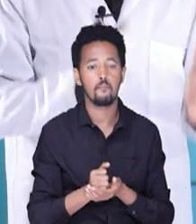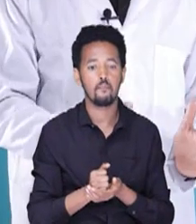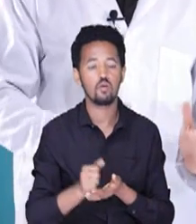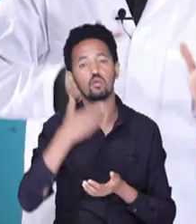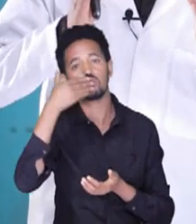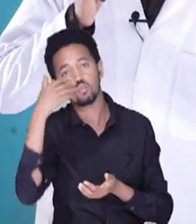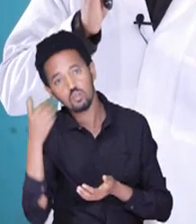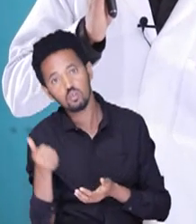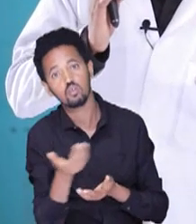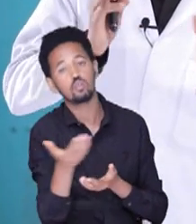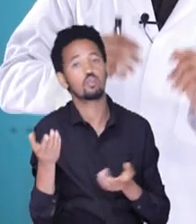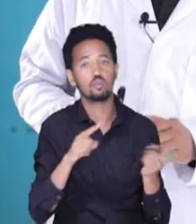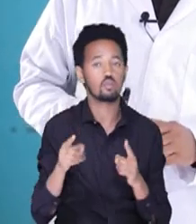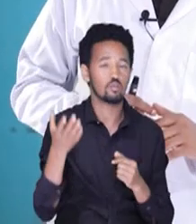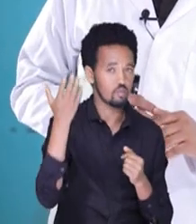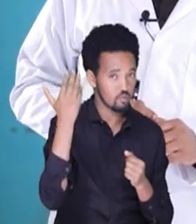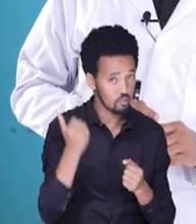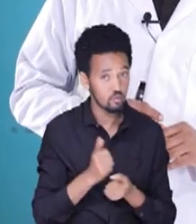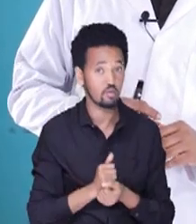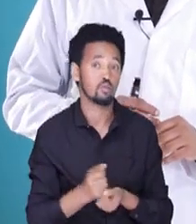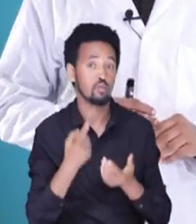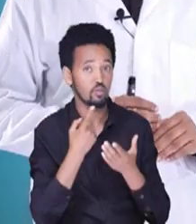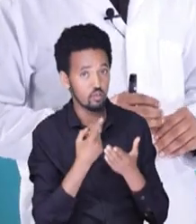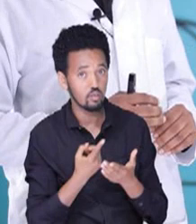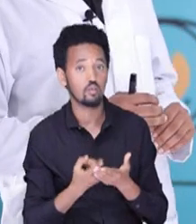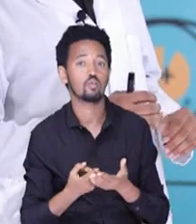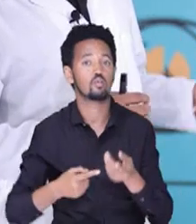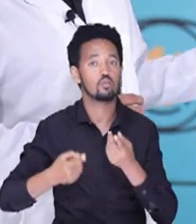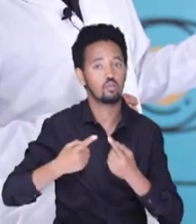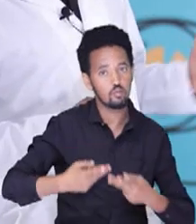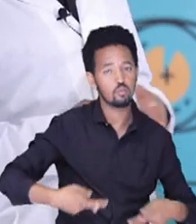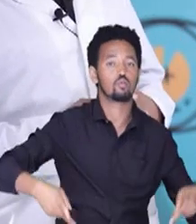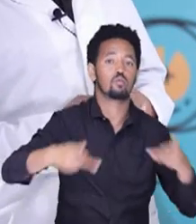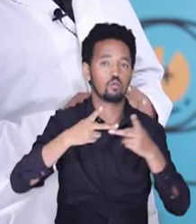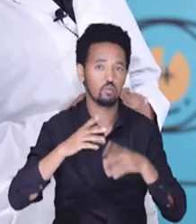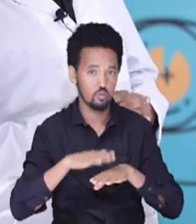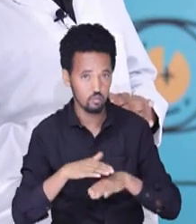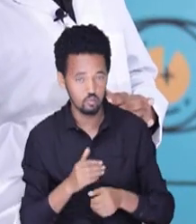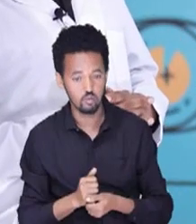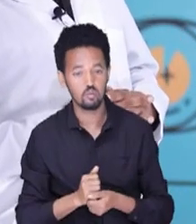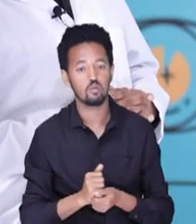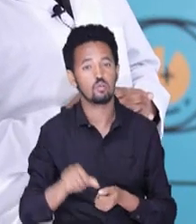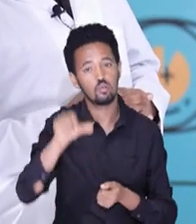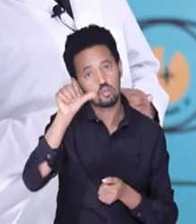modern criminal law and criminal justice was Caesar Beceria. The other